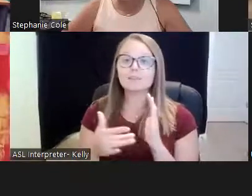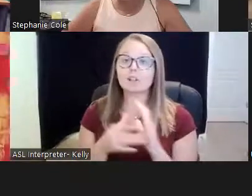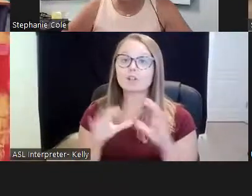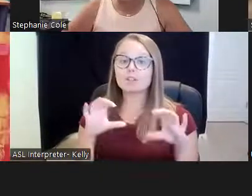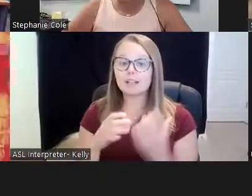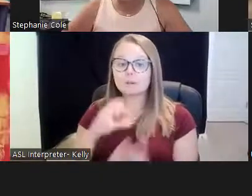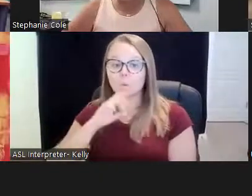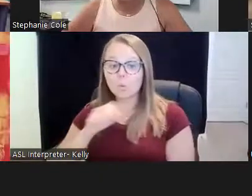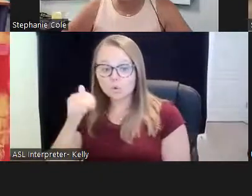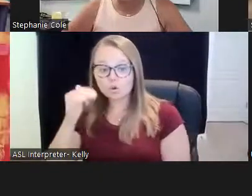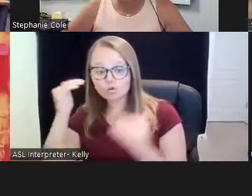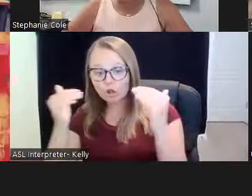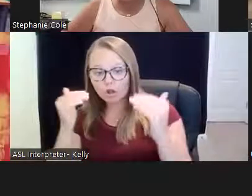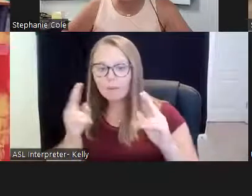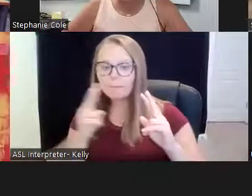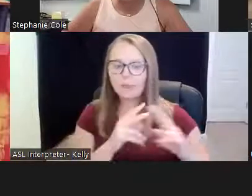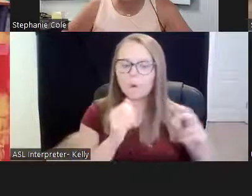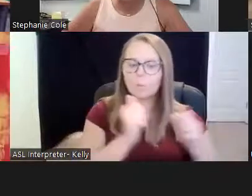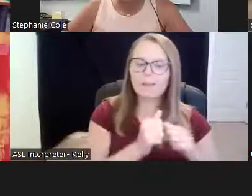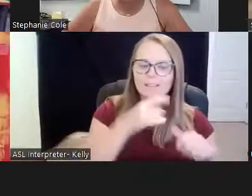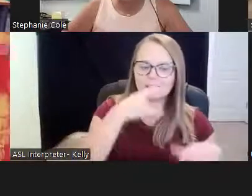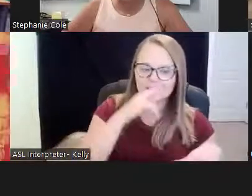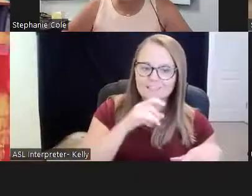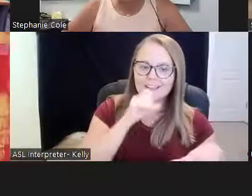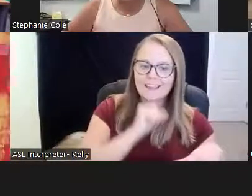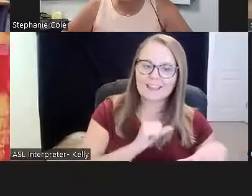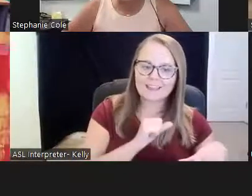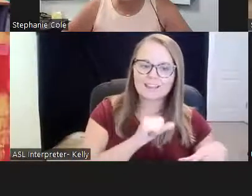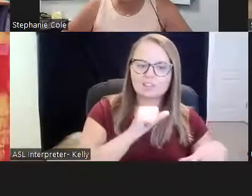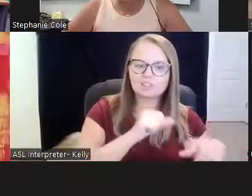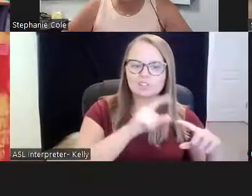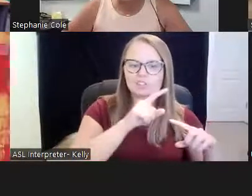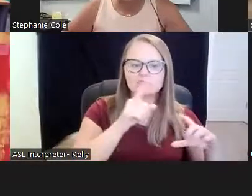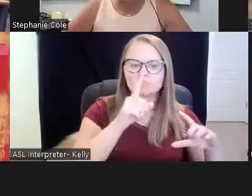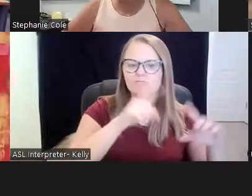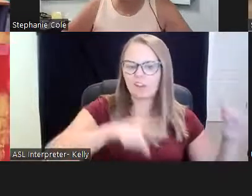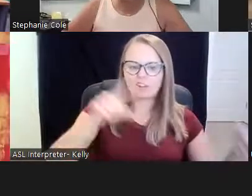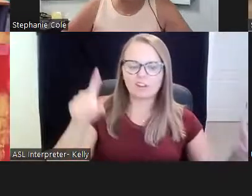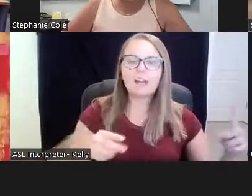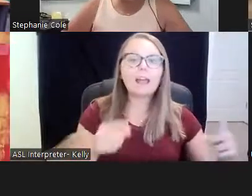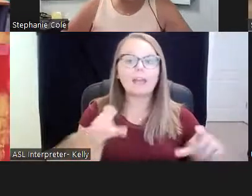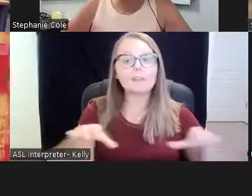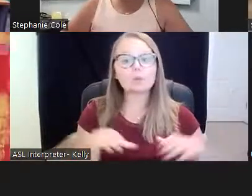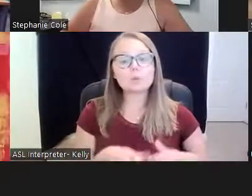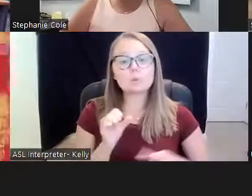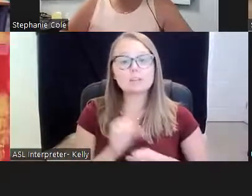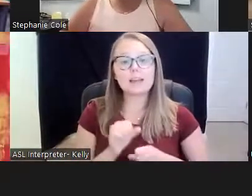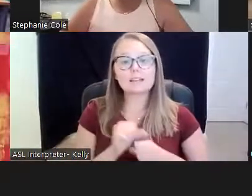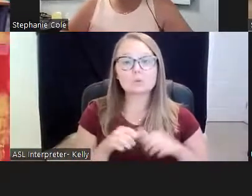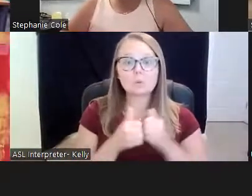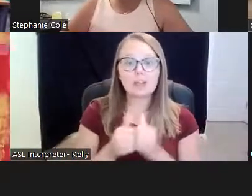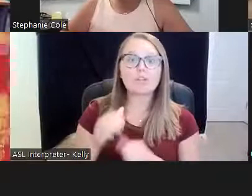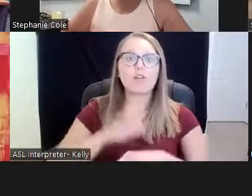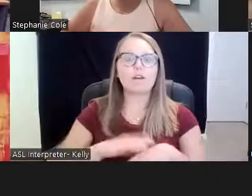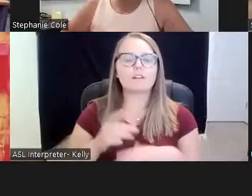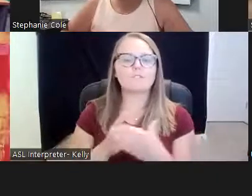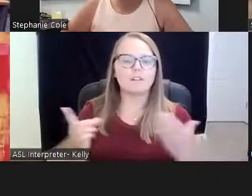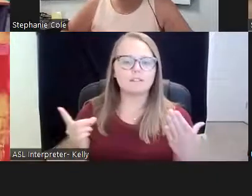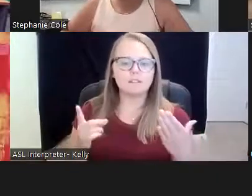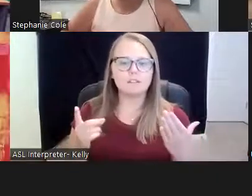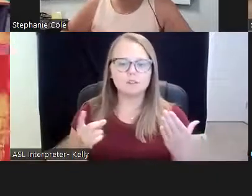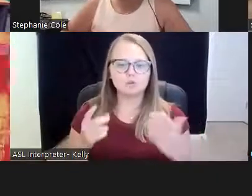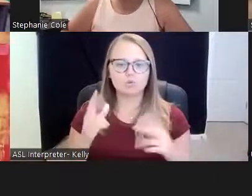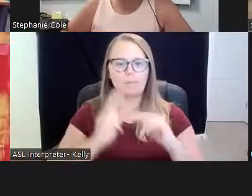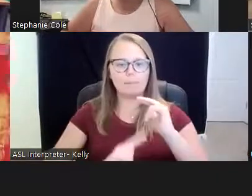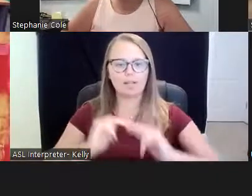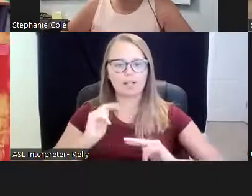where older adults are paired with children of varying ages and must complete tasks together on their devices as a means of building